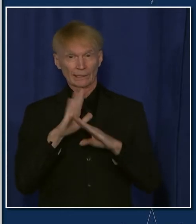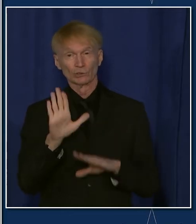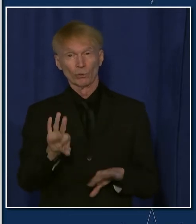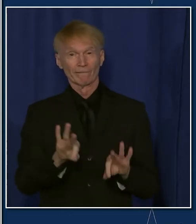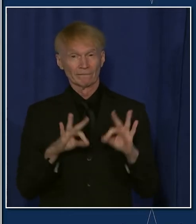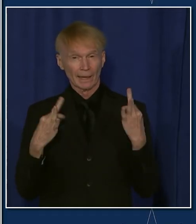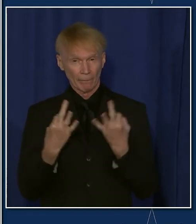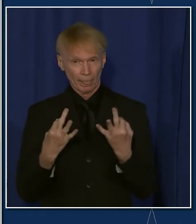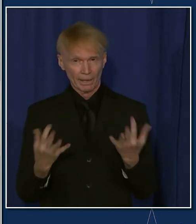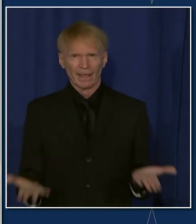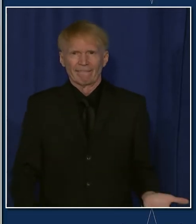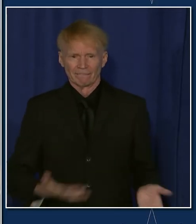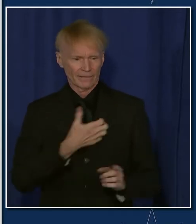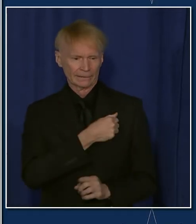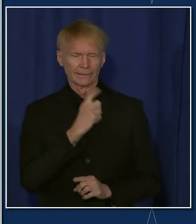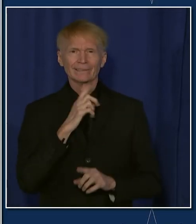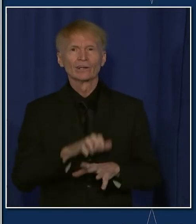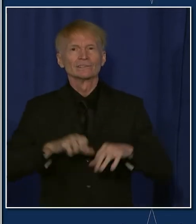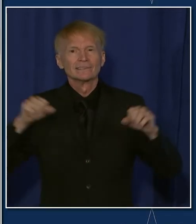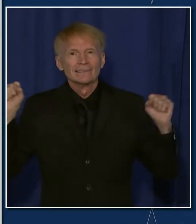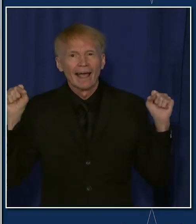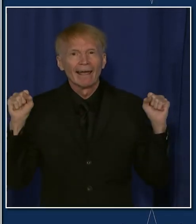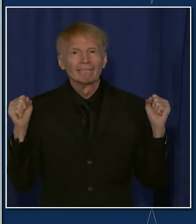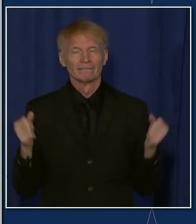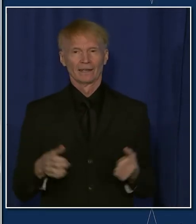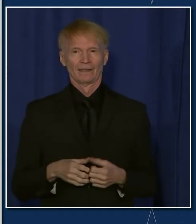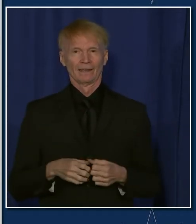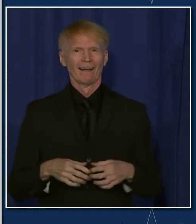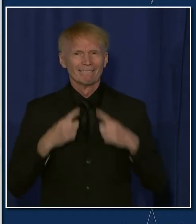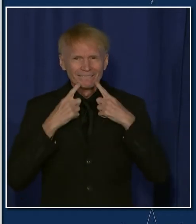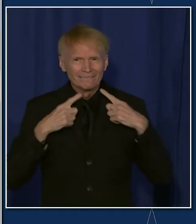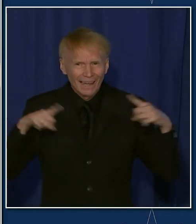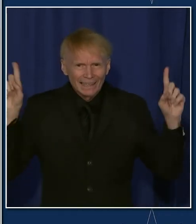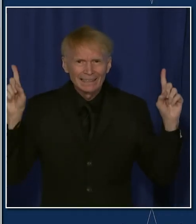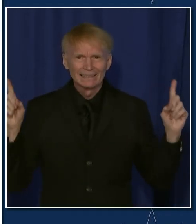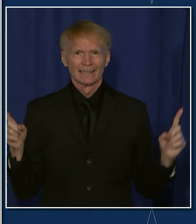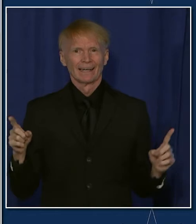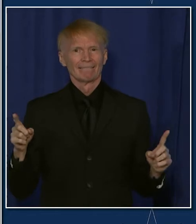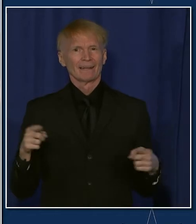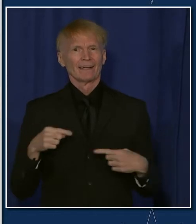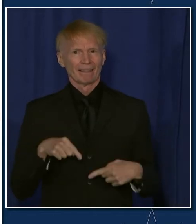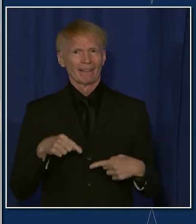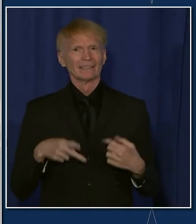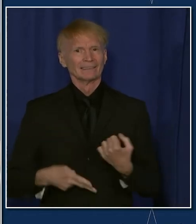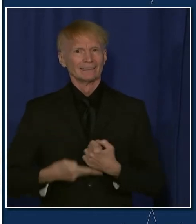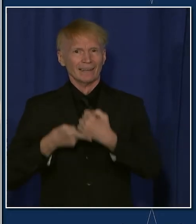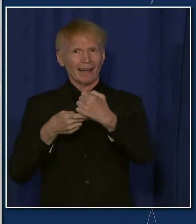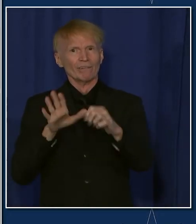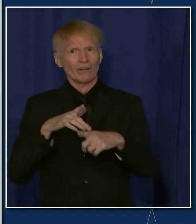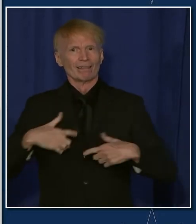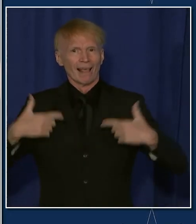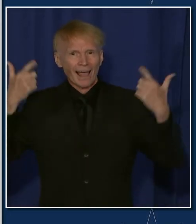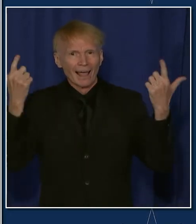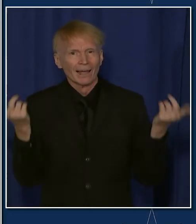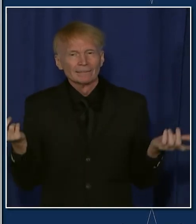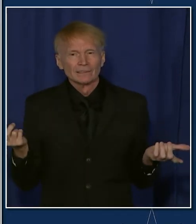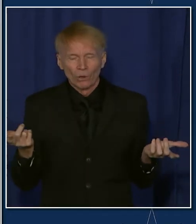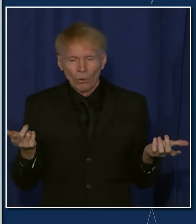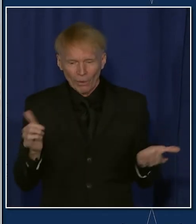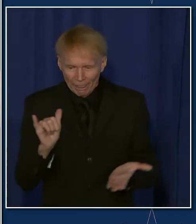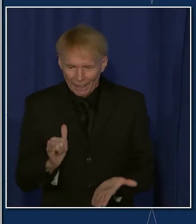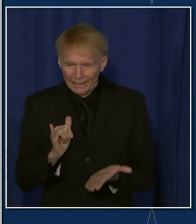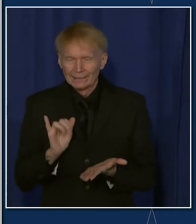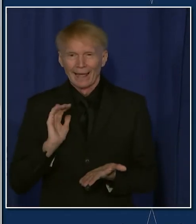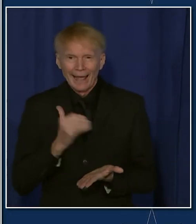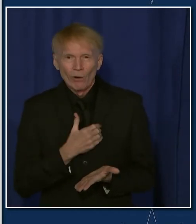family. Vaccines are safe. Vaccines are effective. Vaccines save lives. This is our time